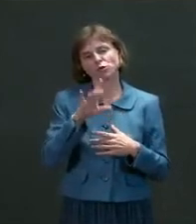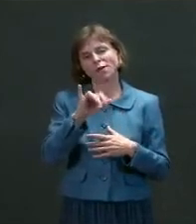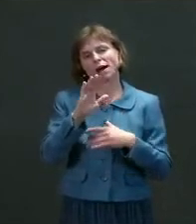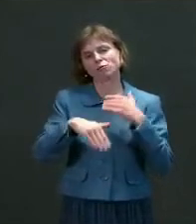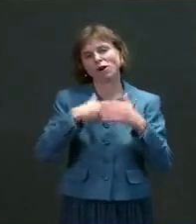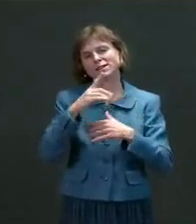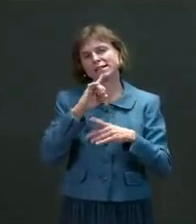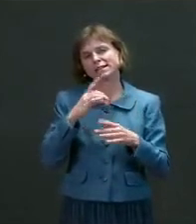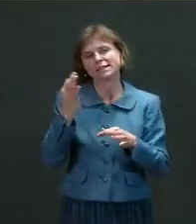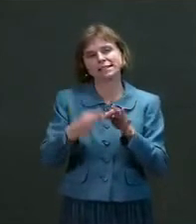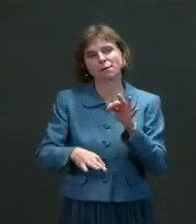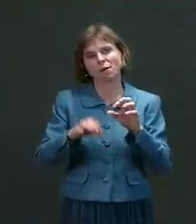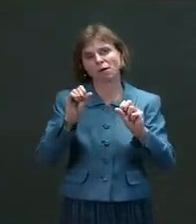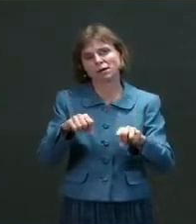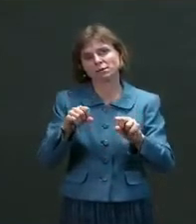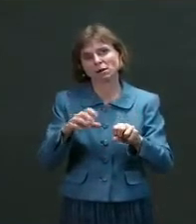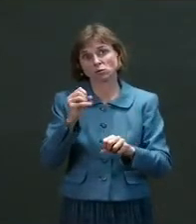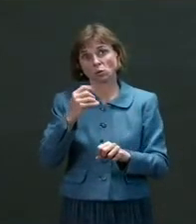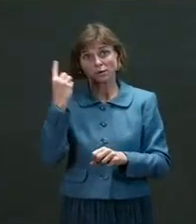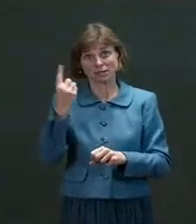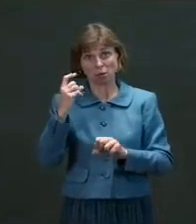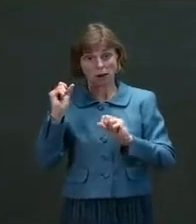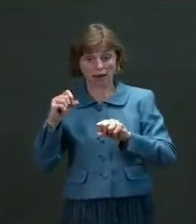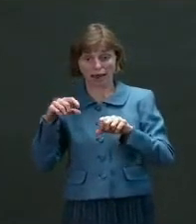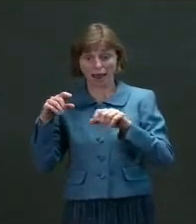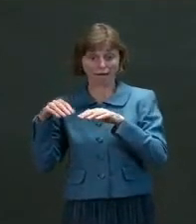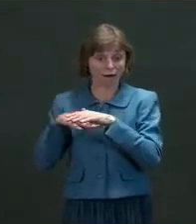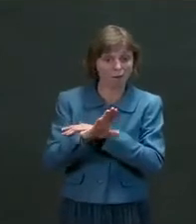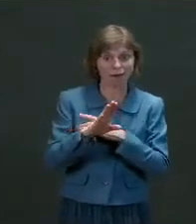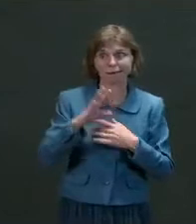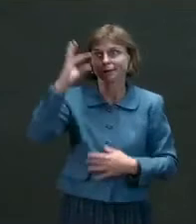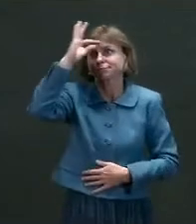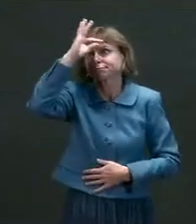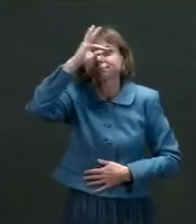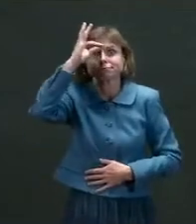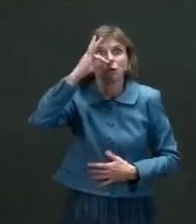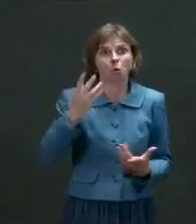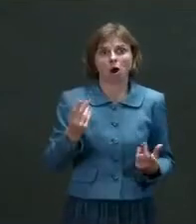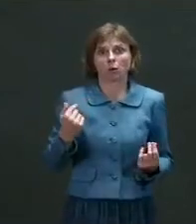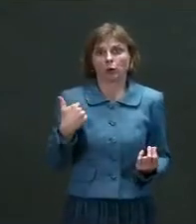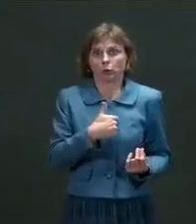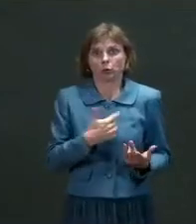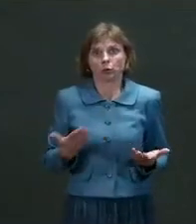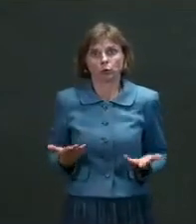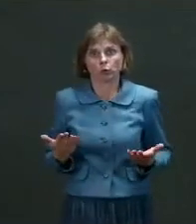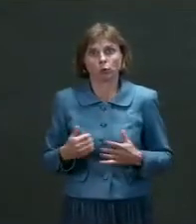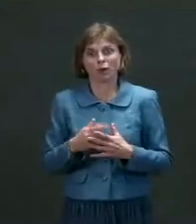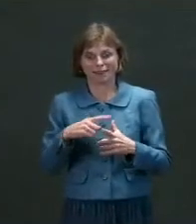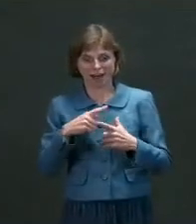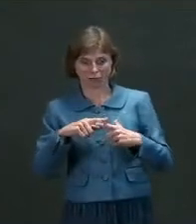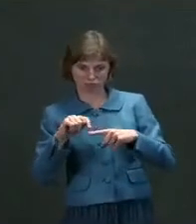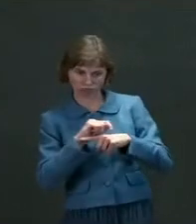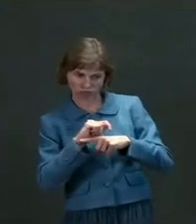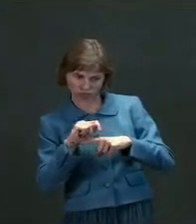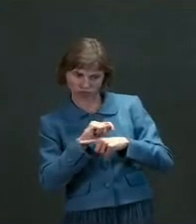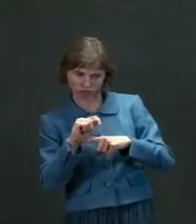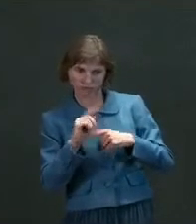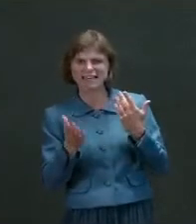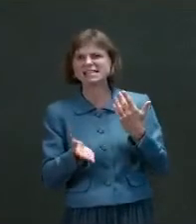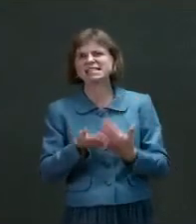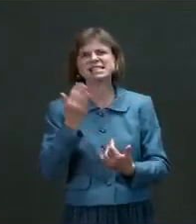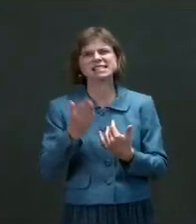as possible so somebody can come in not knowing anything about what we're doing, and then training them as easily